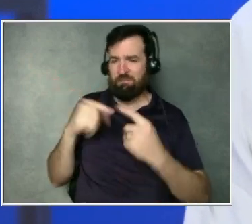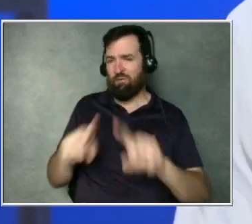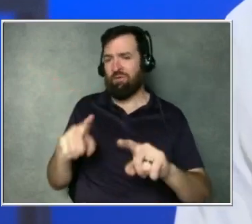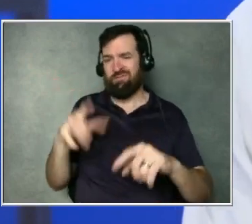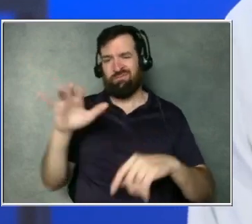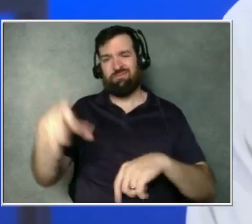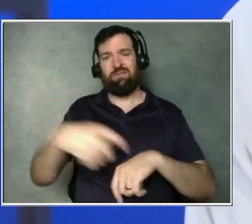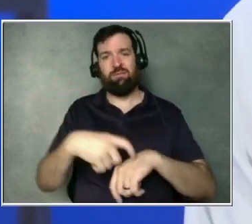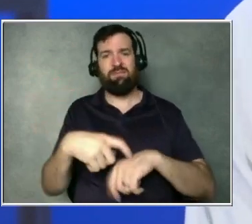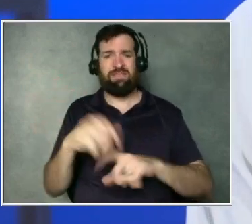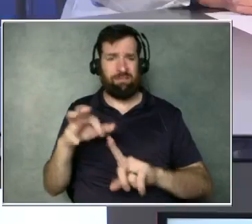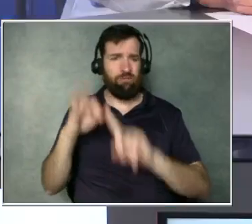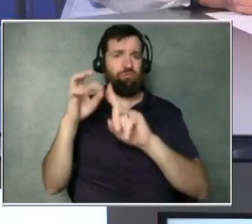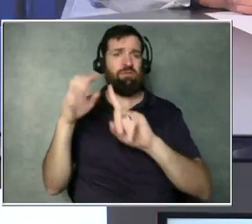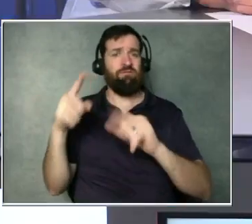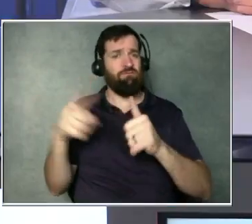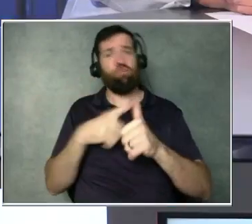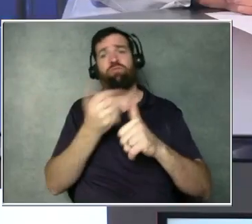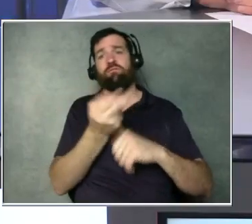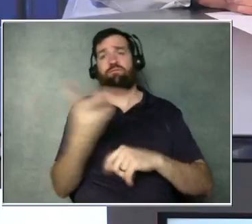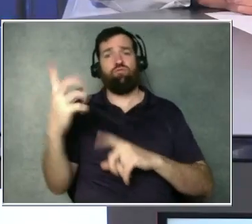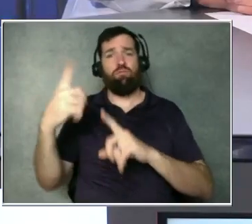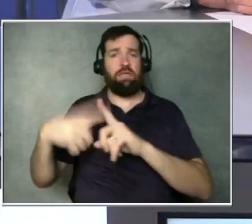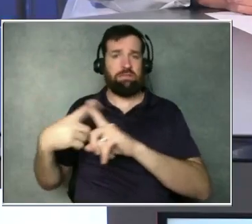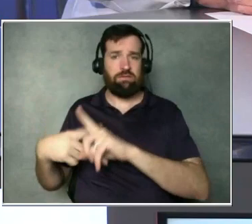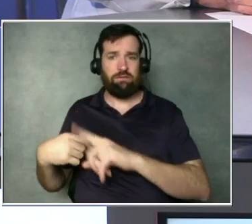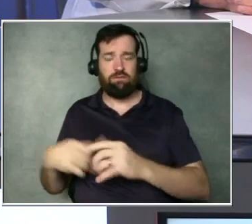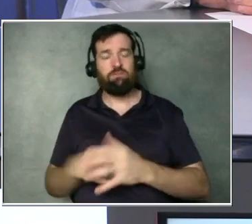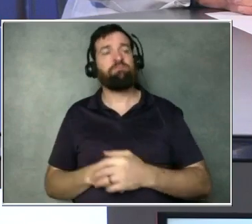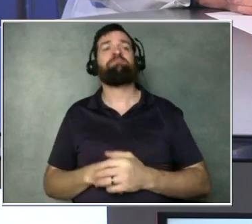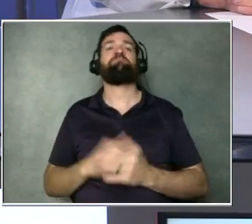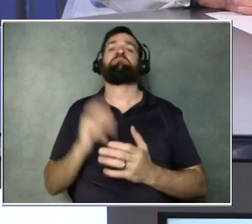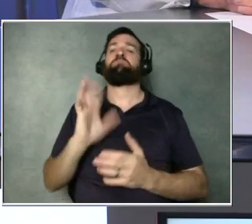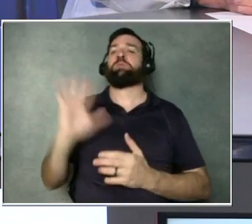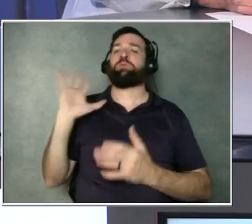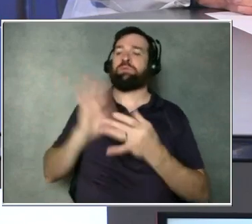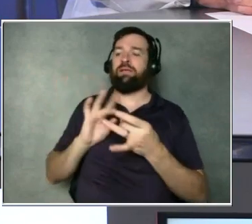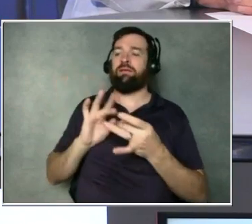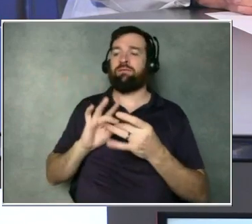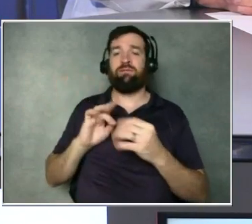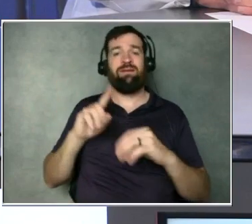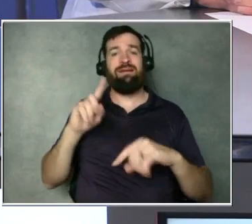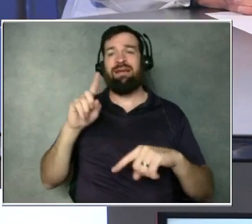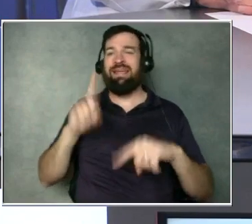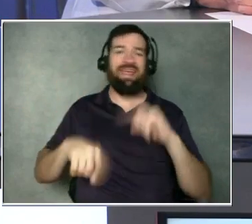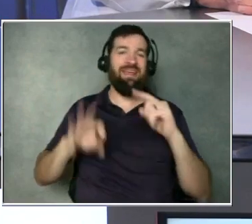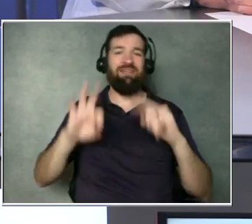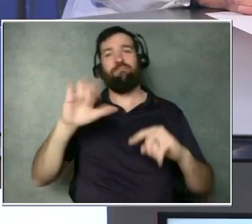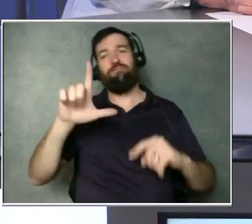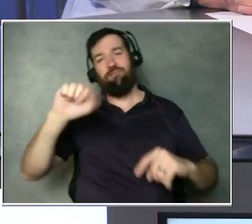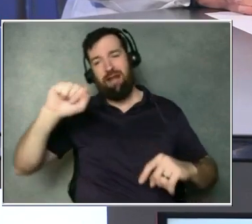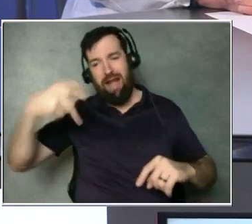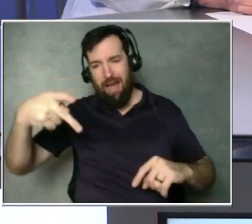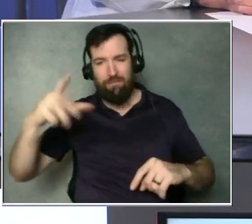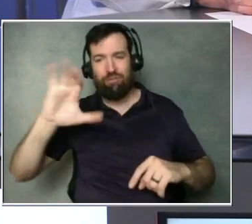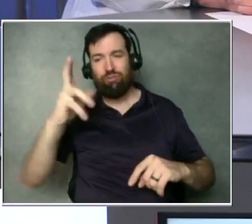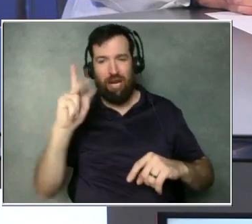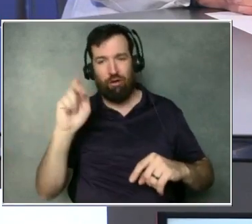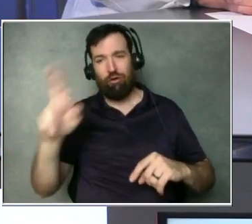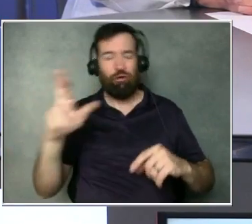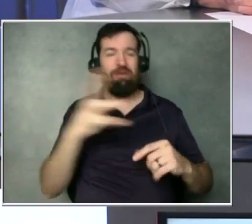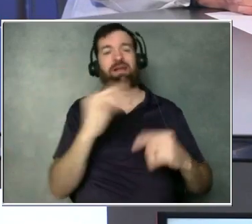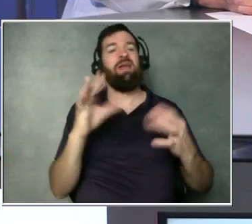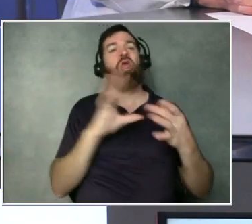those first few months for sure. You know, I think I used to say you can't be a flapjacker. You can't flap your arms and jack with the truth.